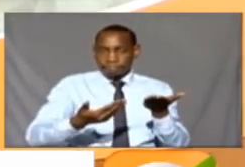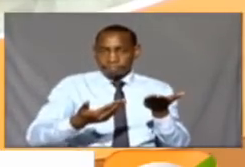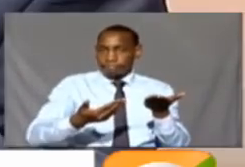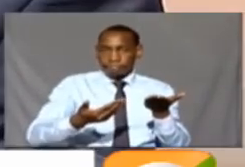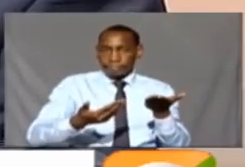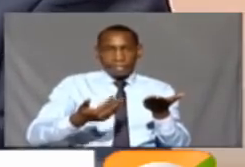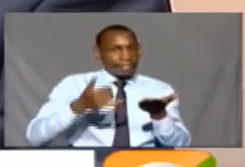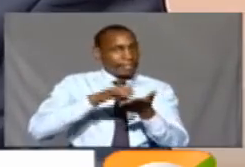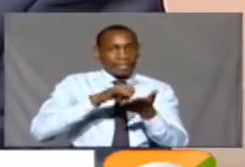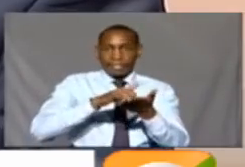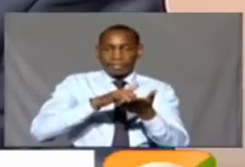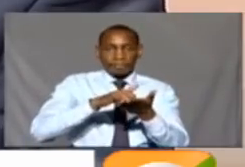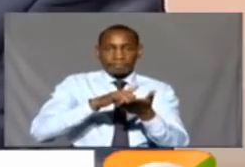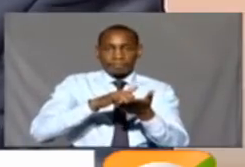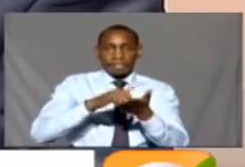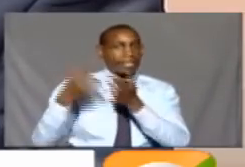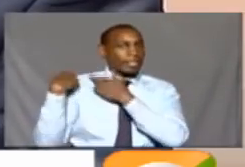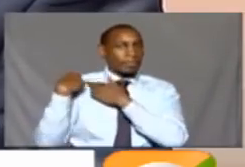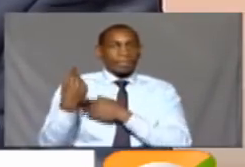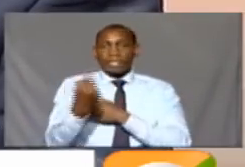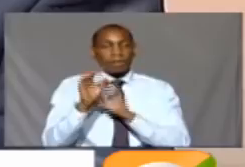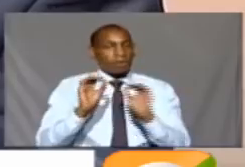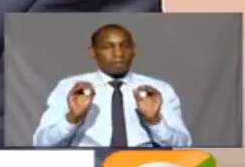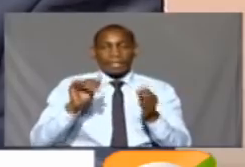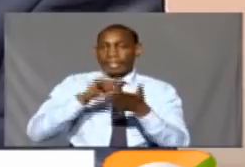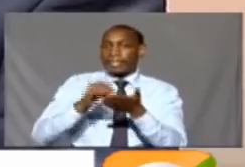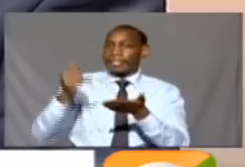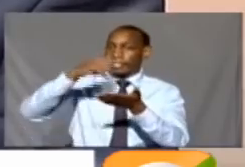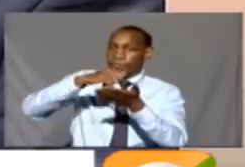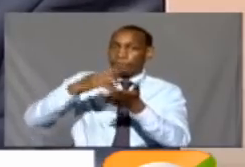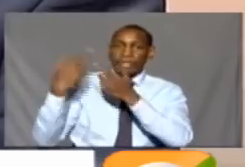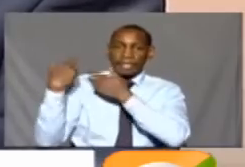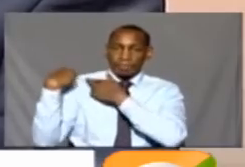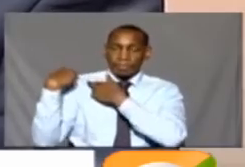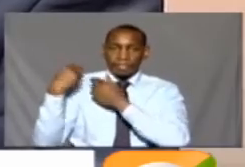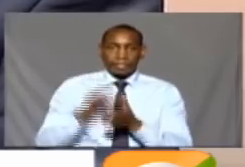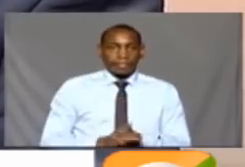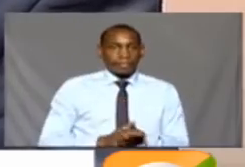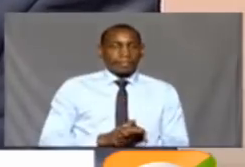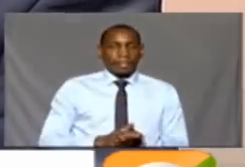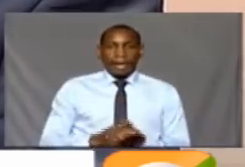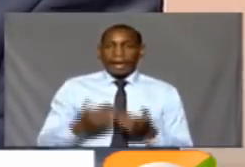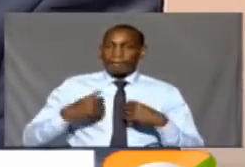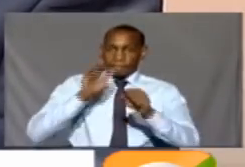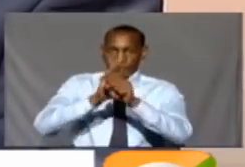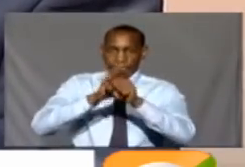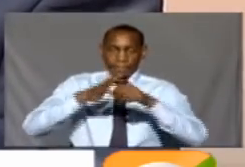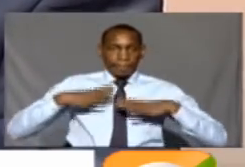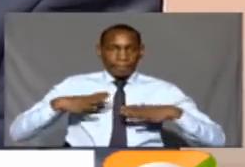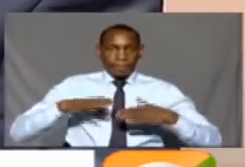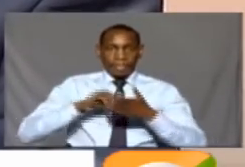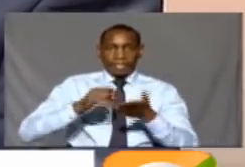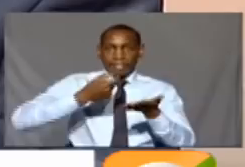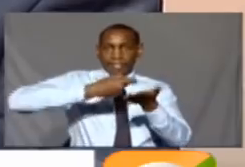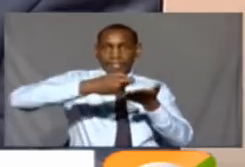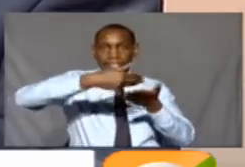the beginning and the end of responsibility. It is just part of responsibility. Tell me this, because there are very many people who don't sign any check